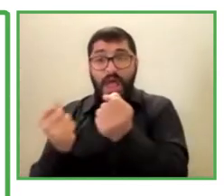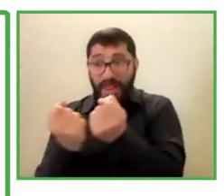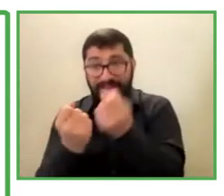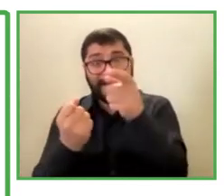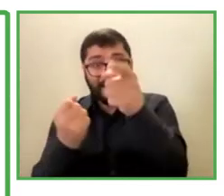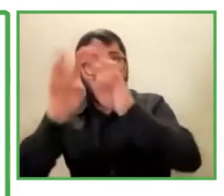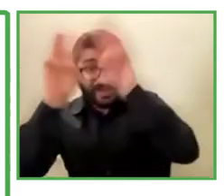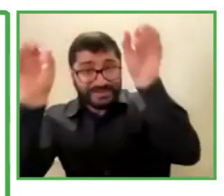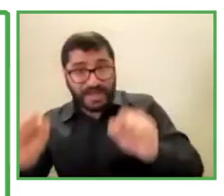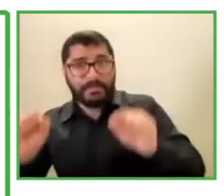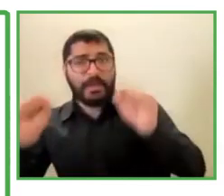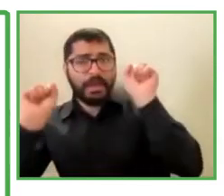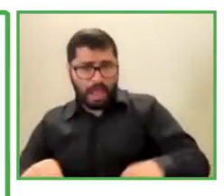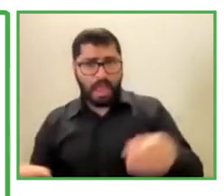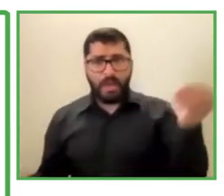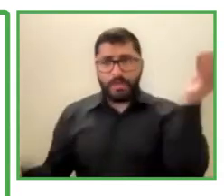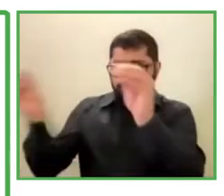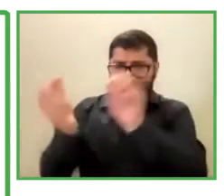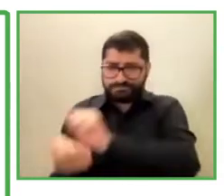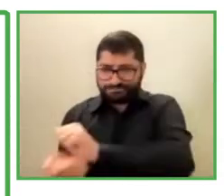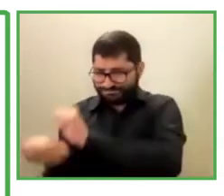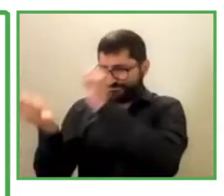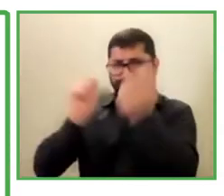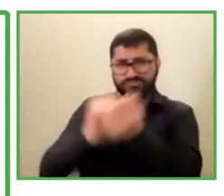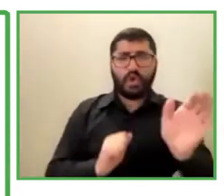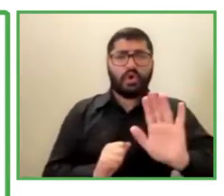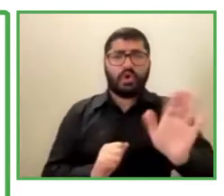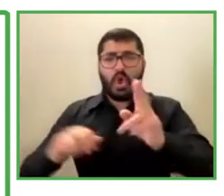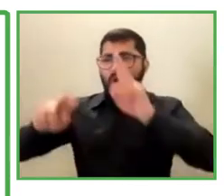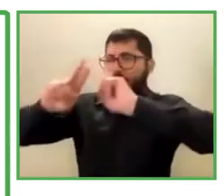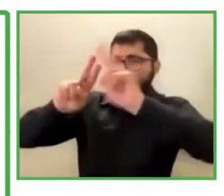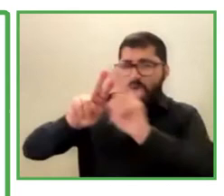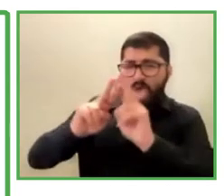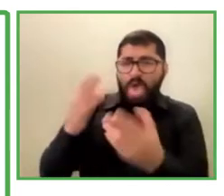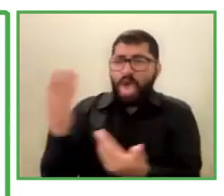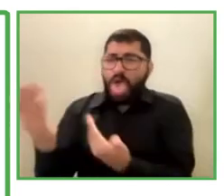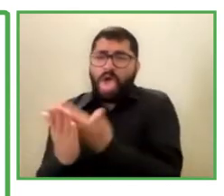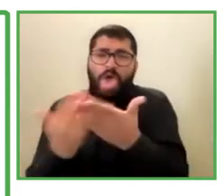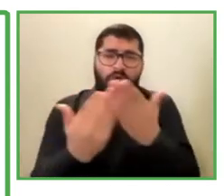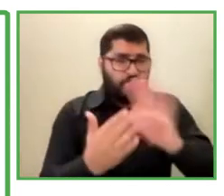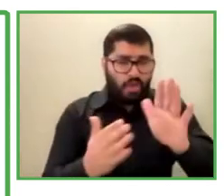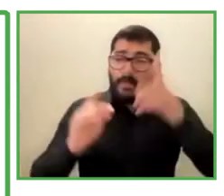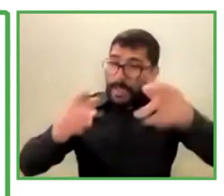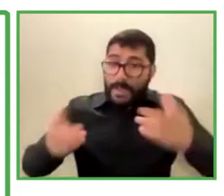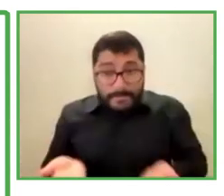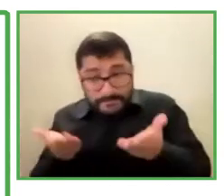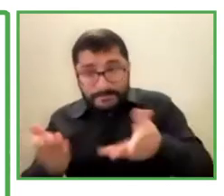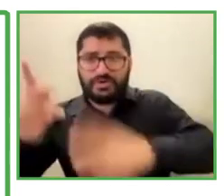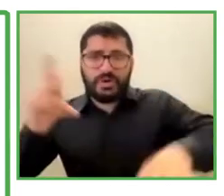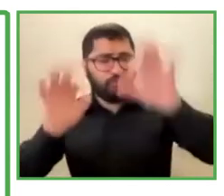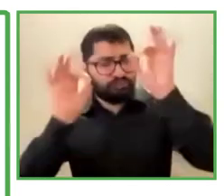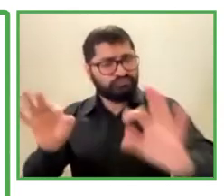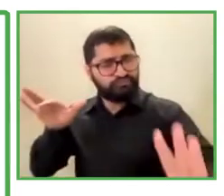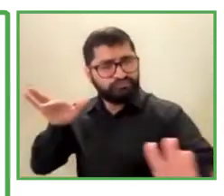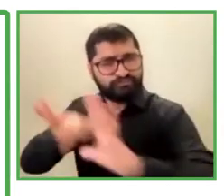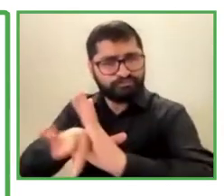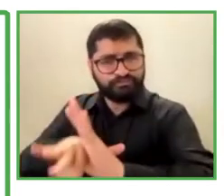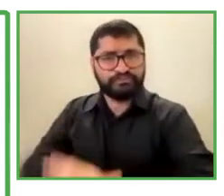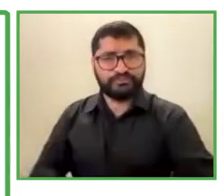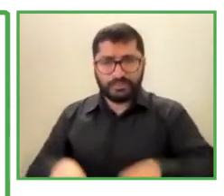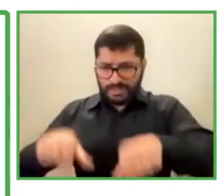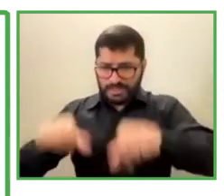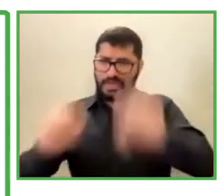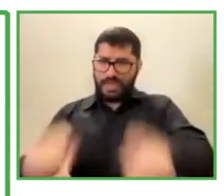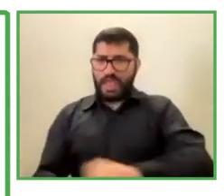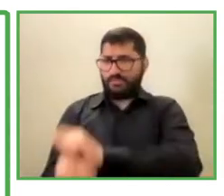built for people with disabilities. So this is a flexible technology that can be adapted to different languages and to different cultures as